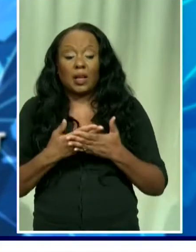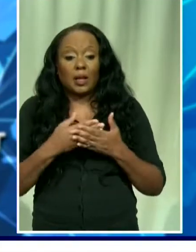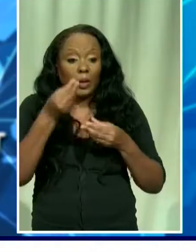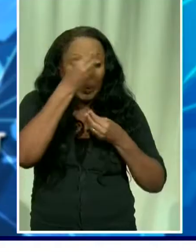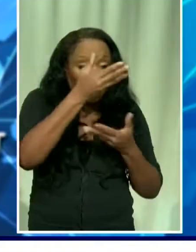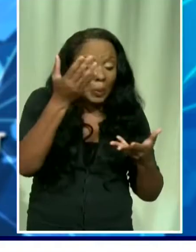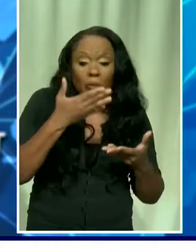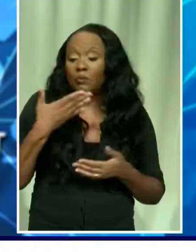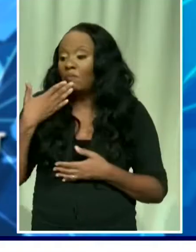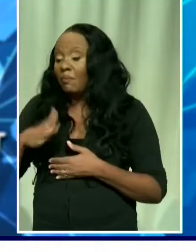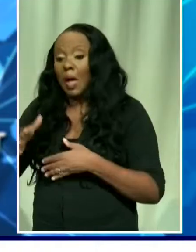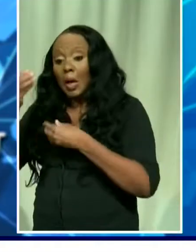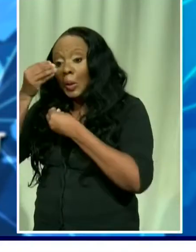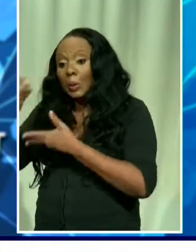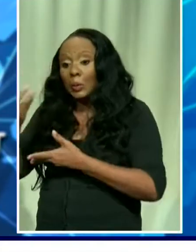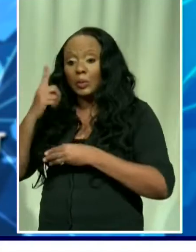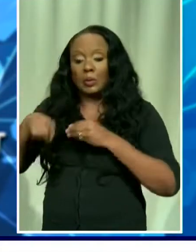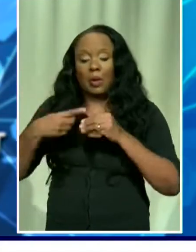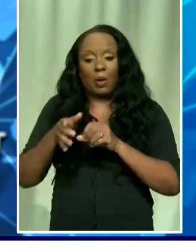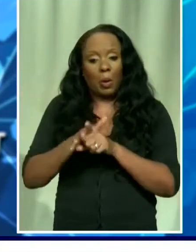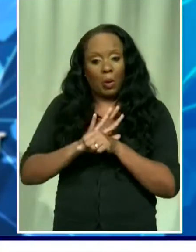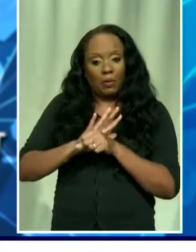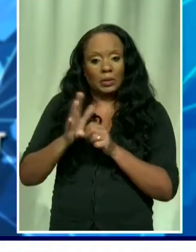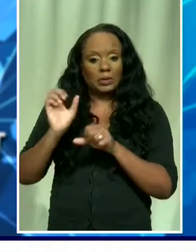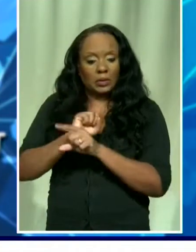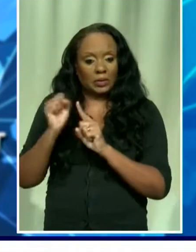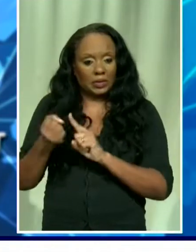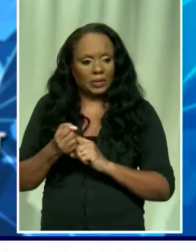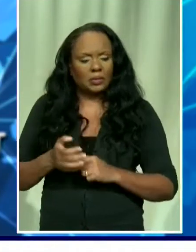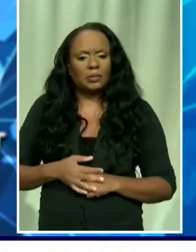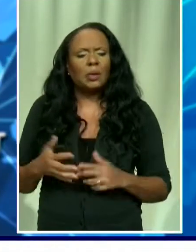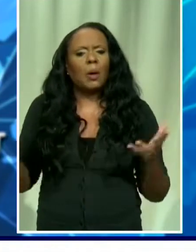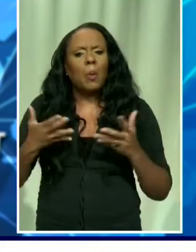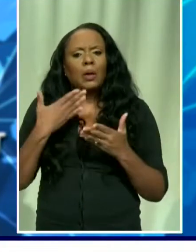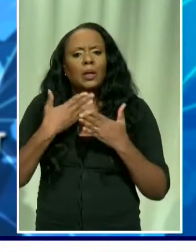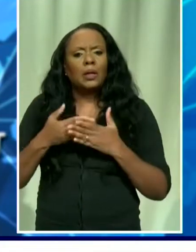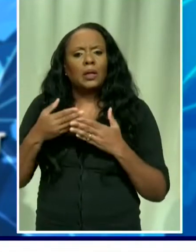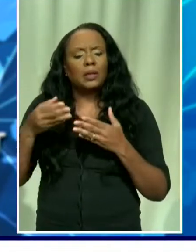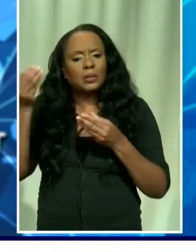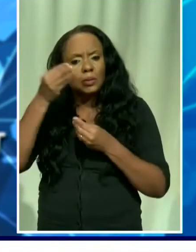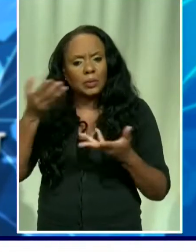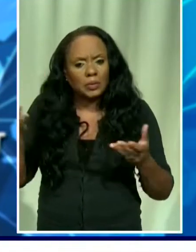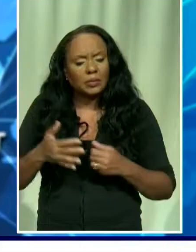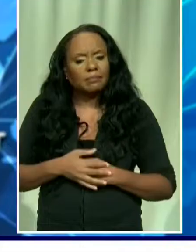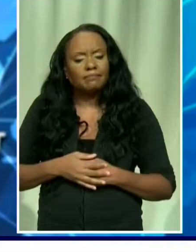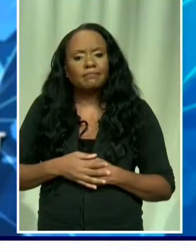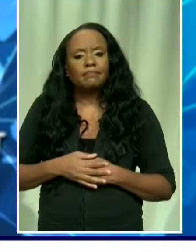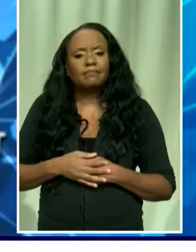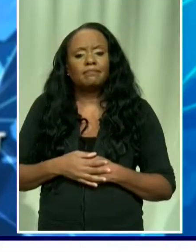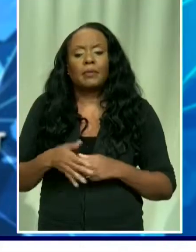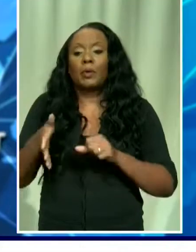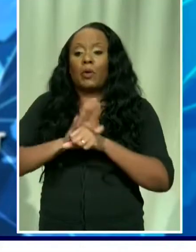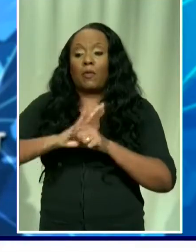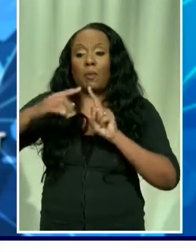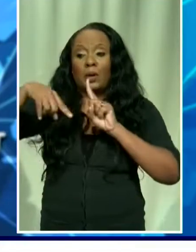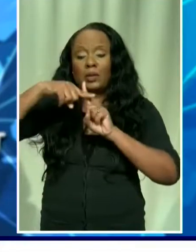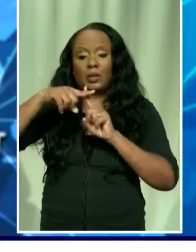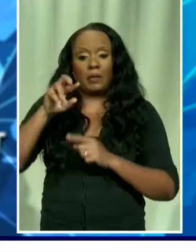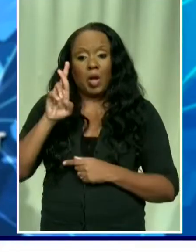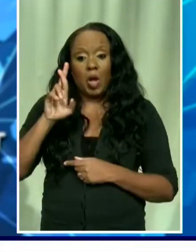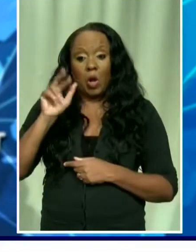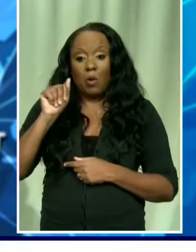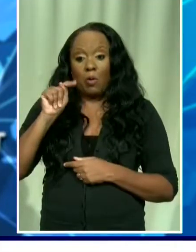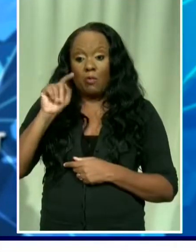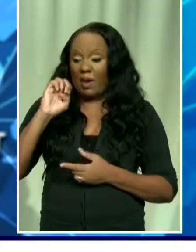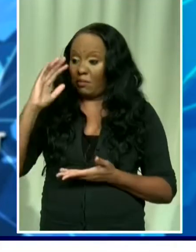COVID situation in Barbados tonight. The good news is that the COVID-19 positivity rate is decreasing, and that would